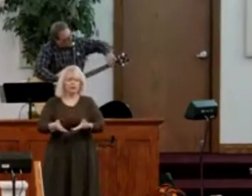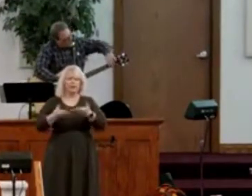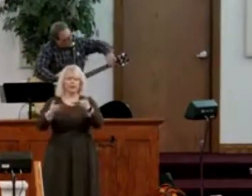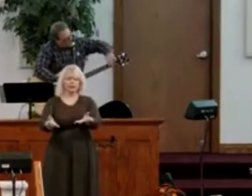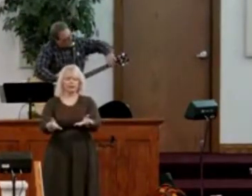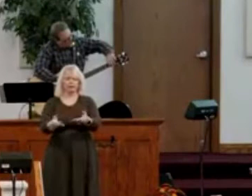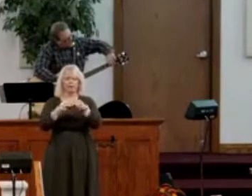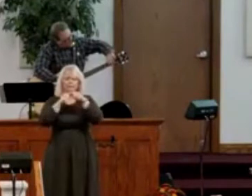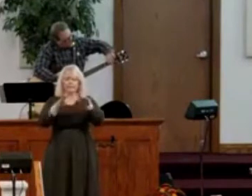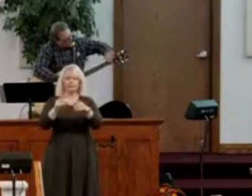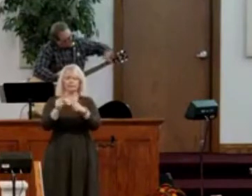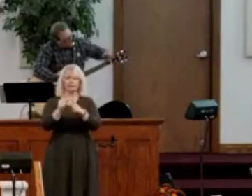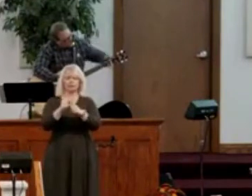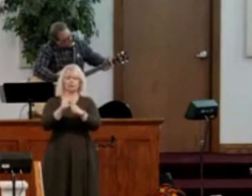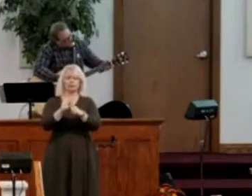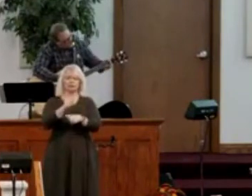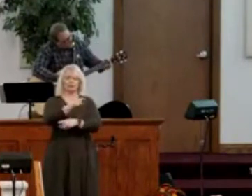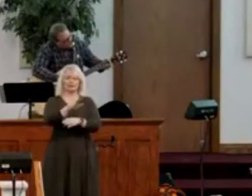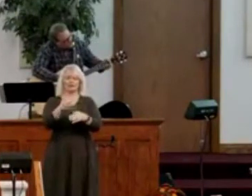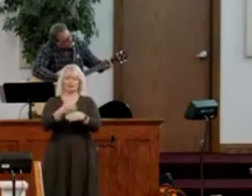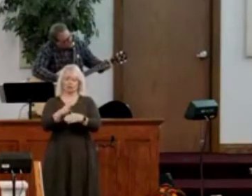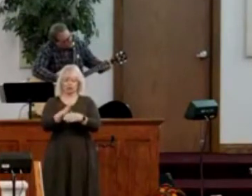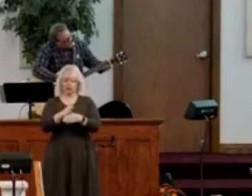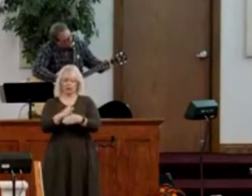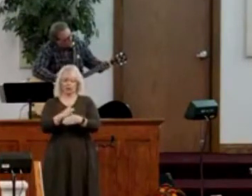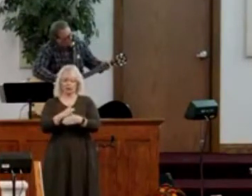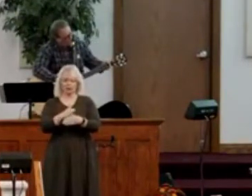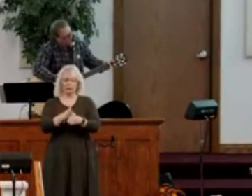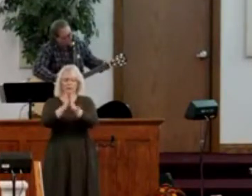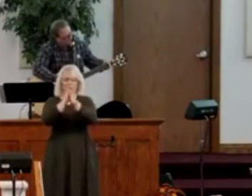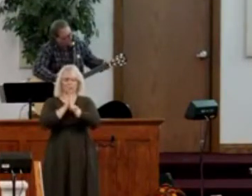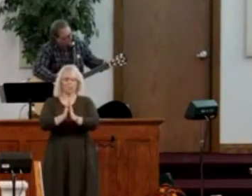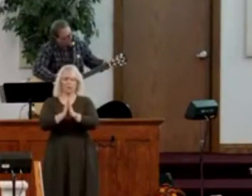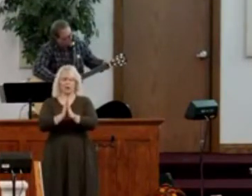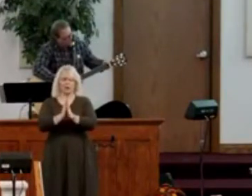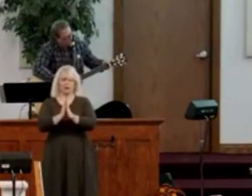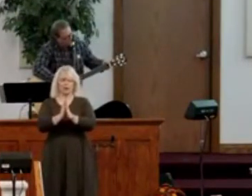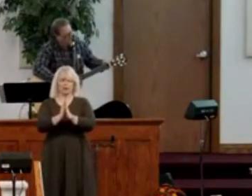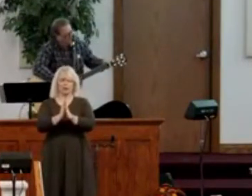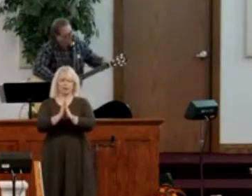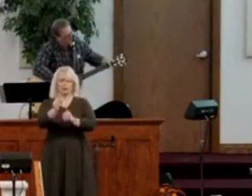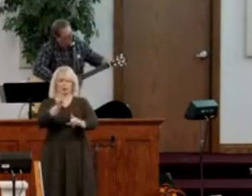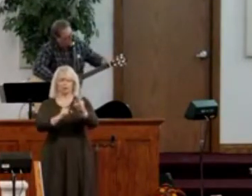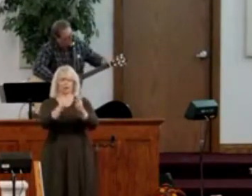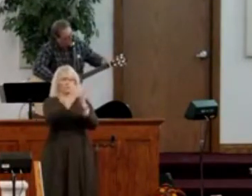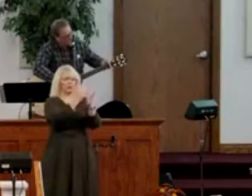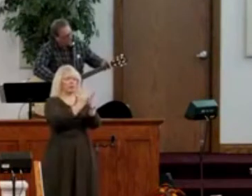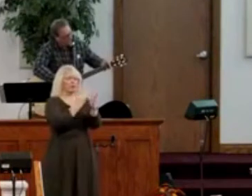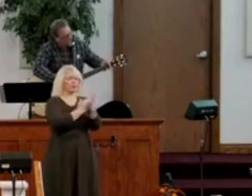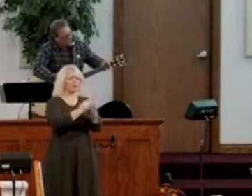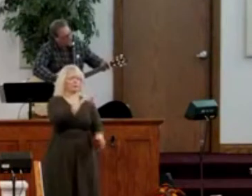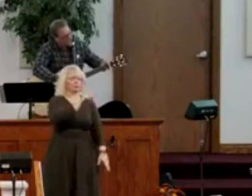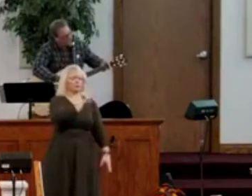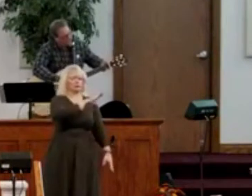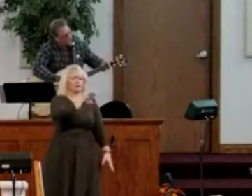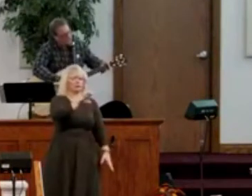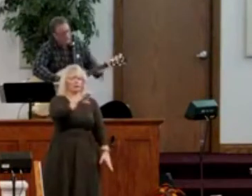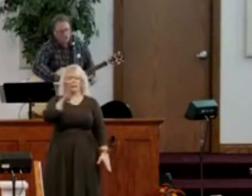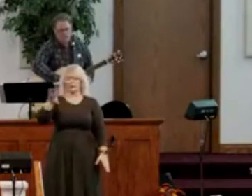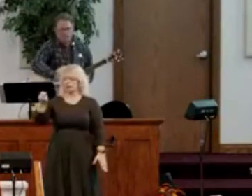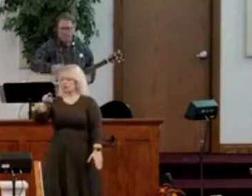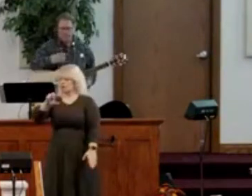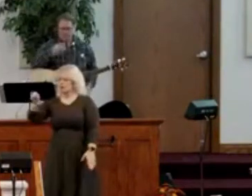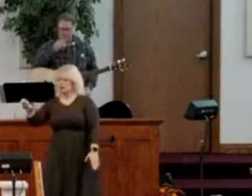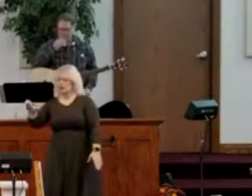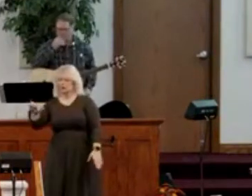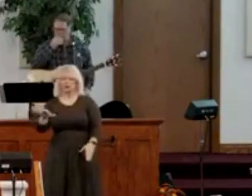his words as he shares them with us this morning. We pray for those who are on our list, Debbie and Connie, as well as the families who